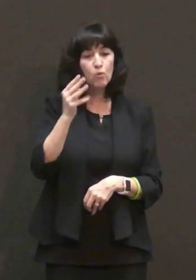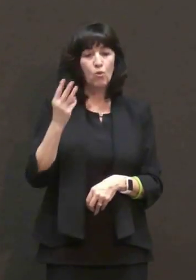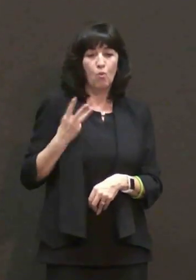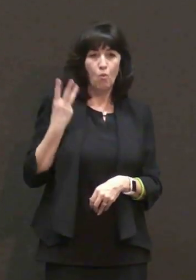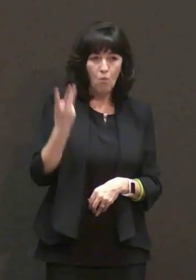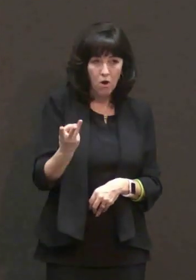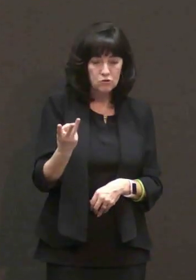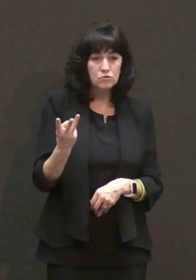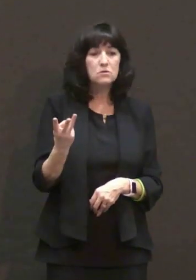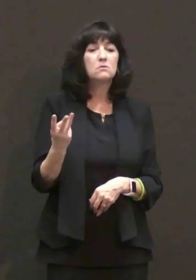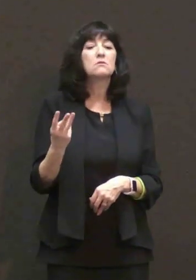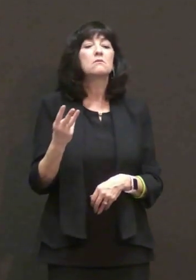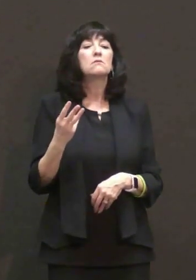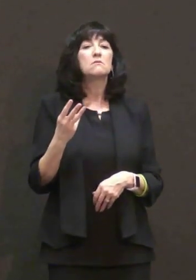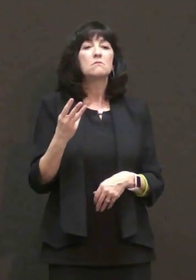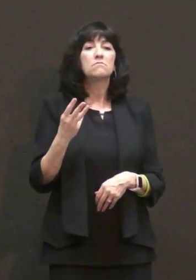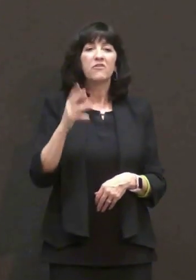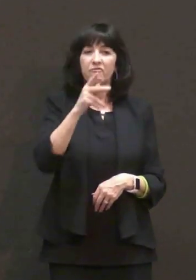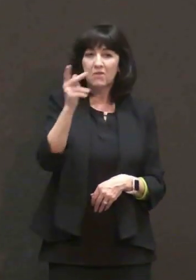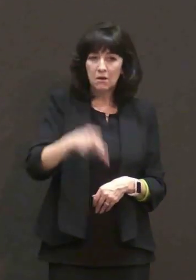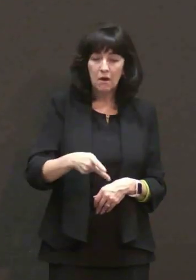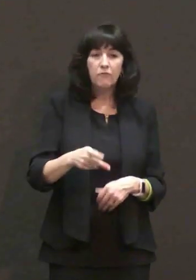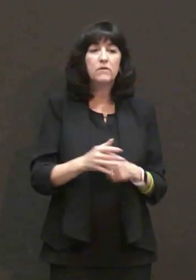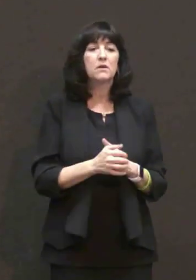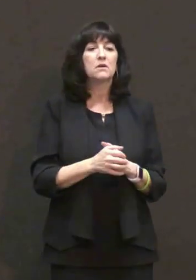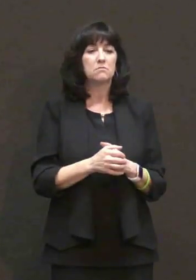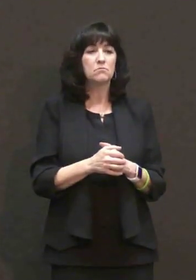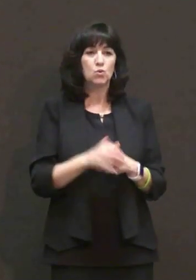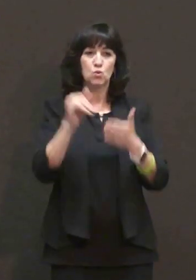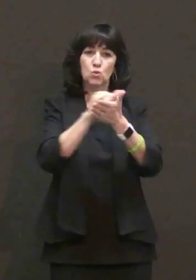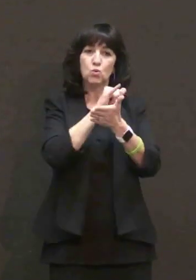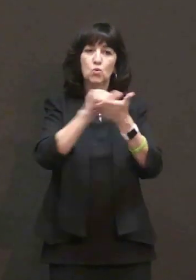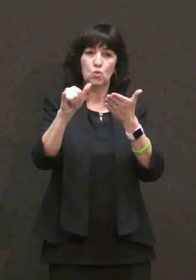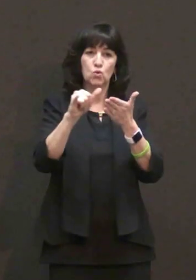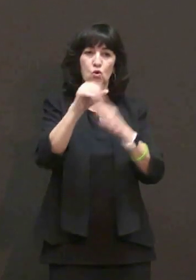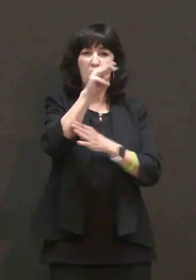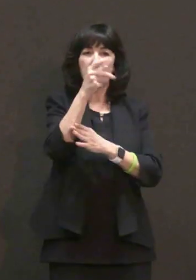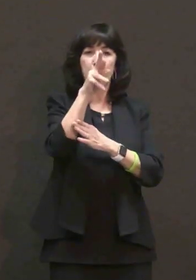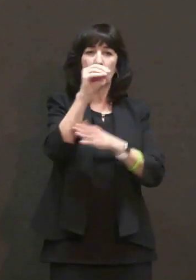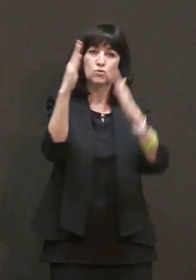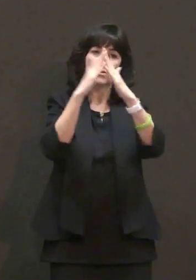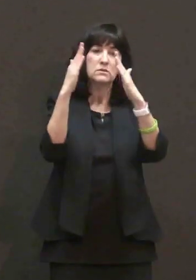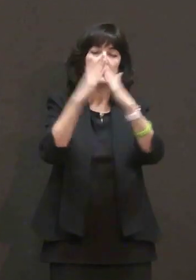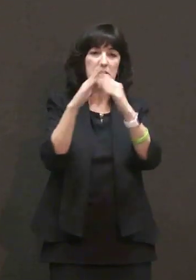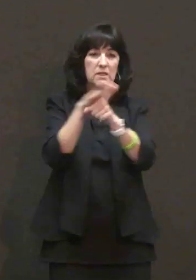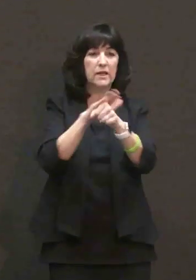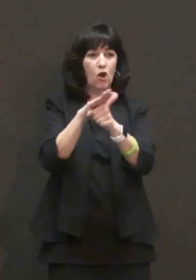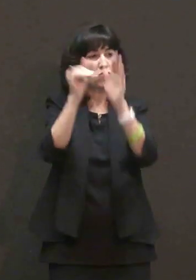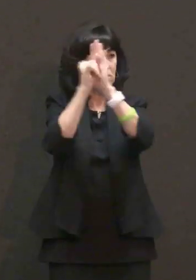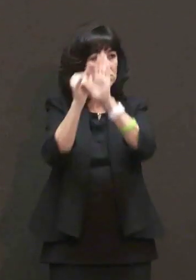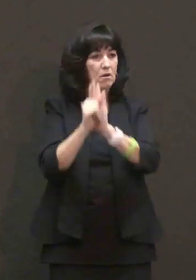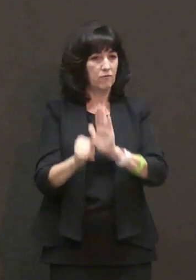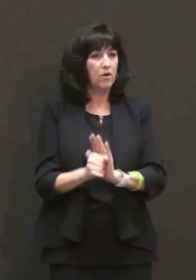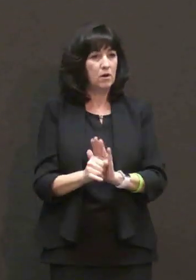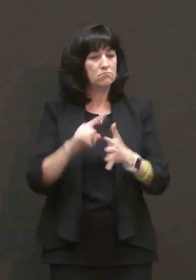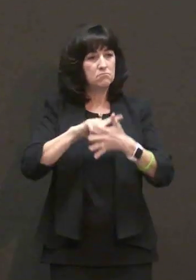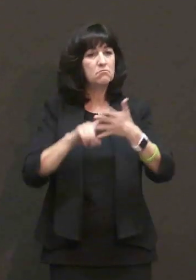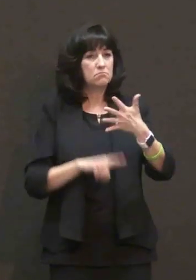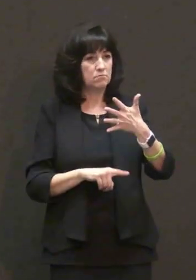Greater Philadelphia, the New York City metro area were ones that were identified. When they did the state, and